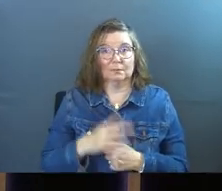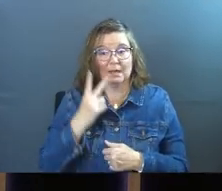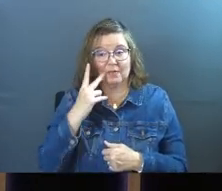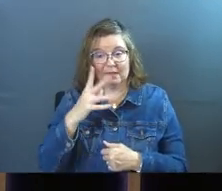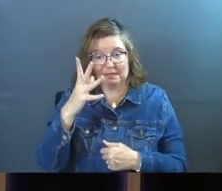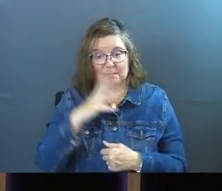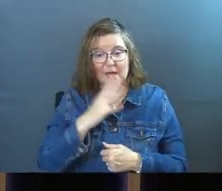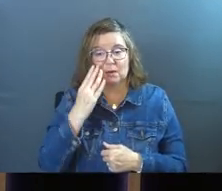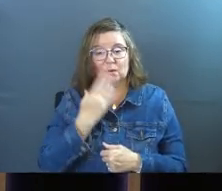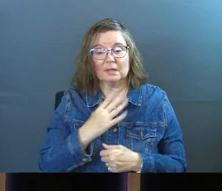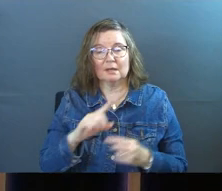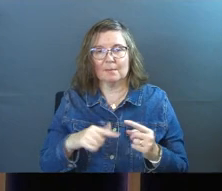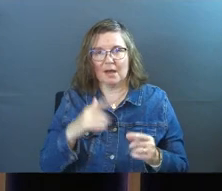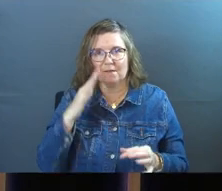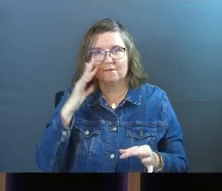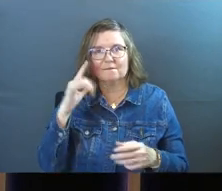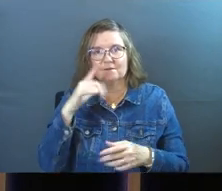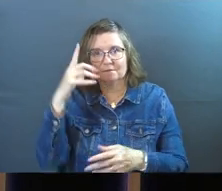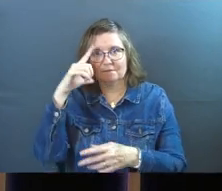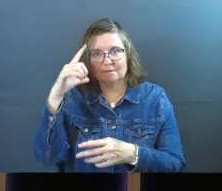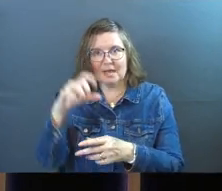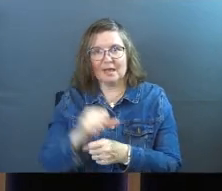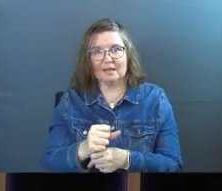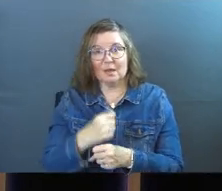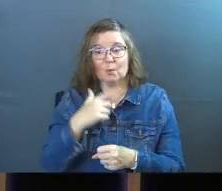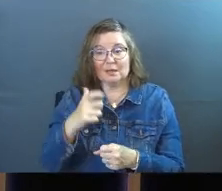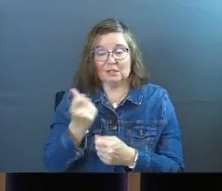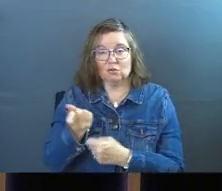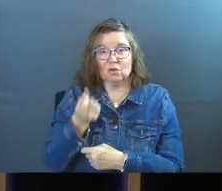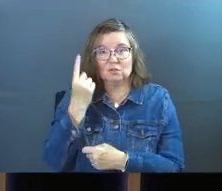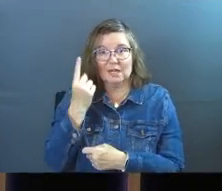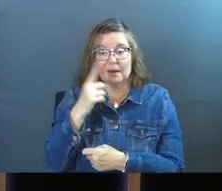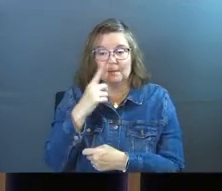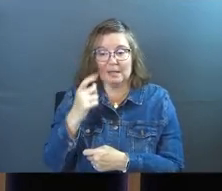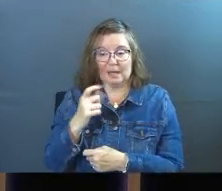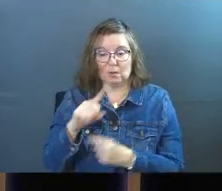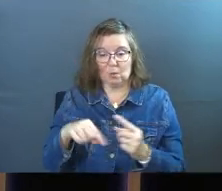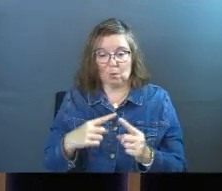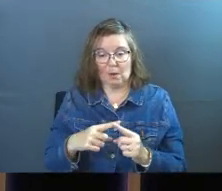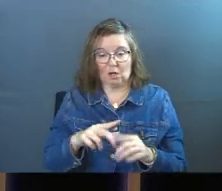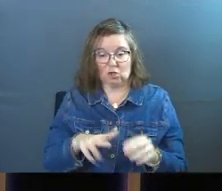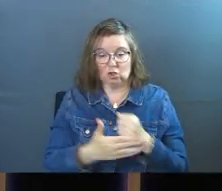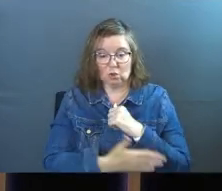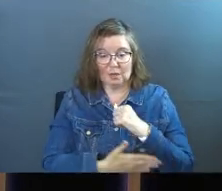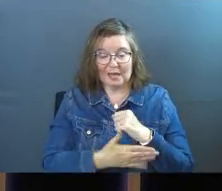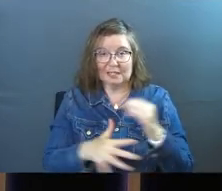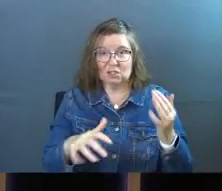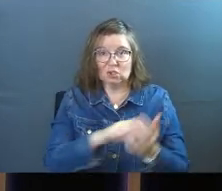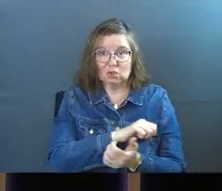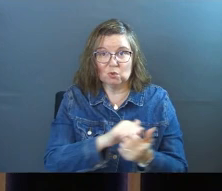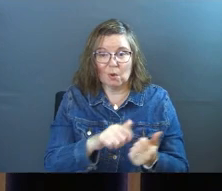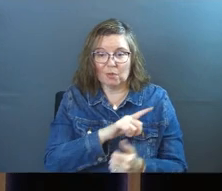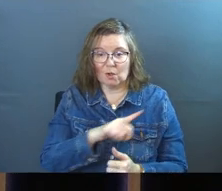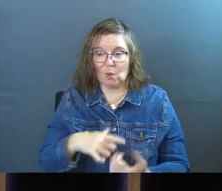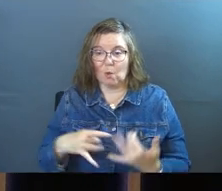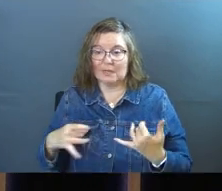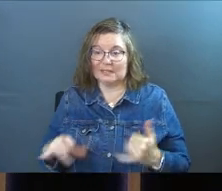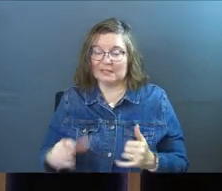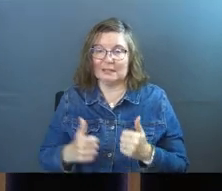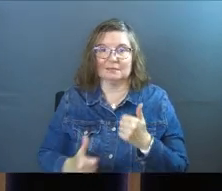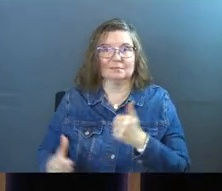See, this man knows some things about faith that we need to understand, because even when your nation is destroyed, the Lord is still the